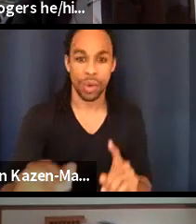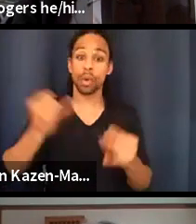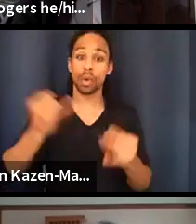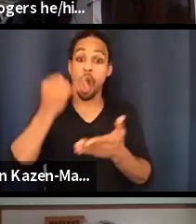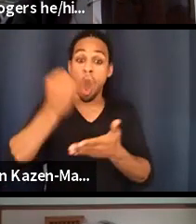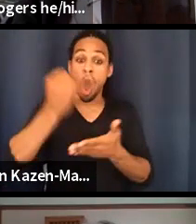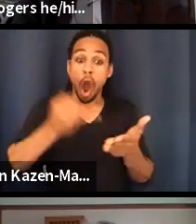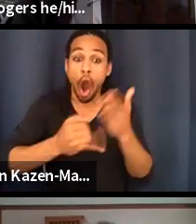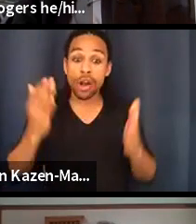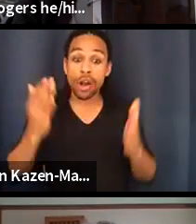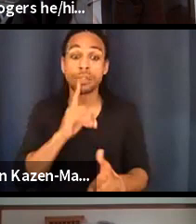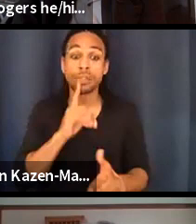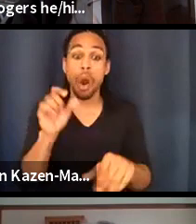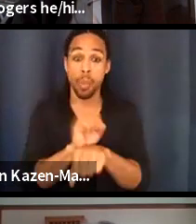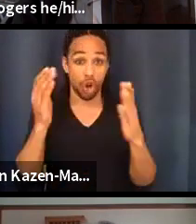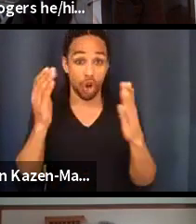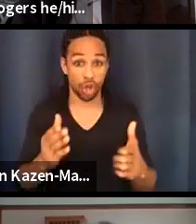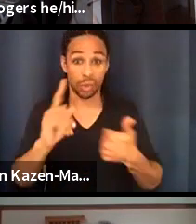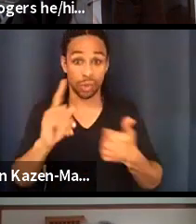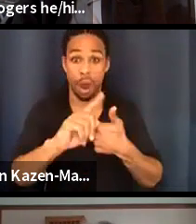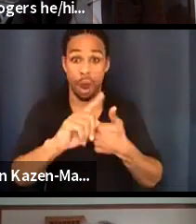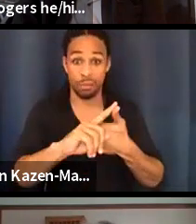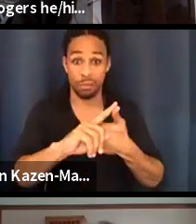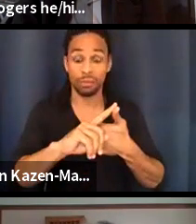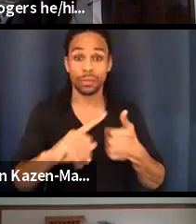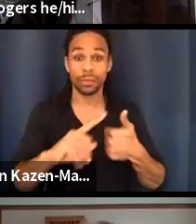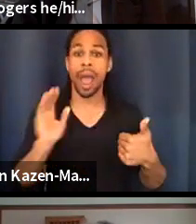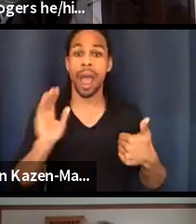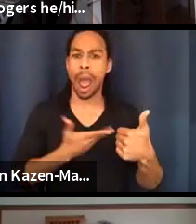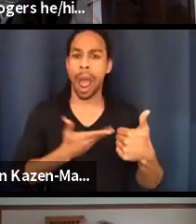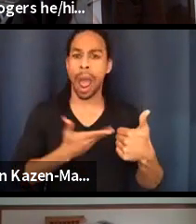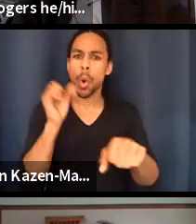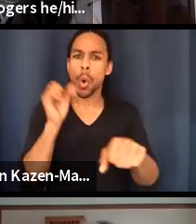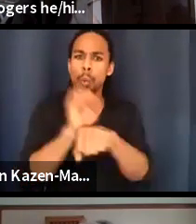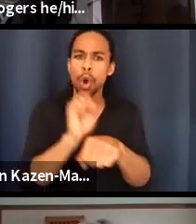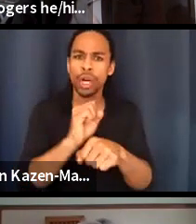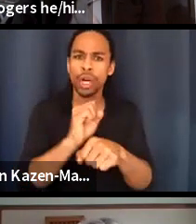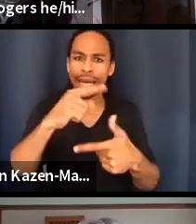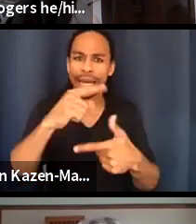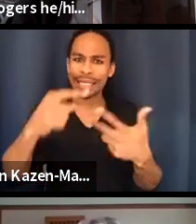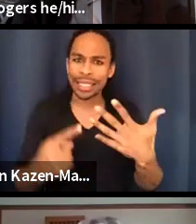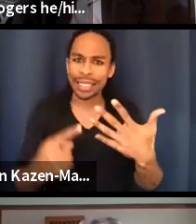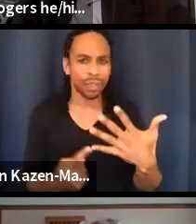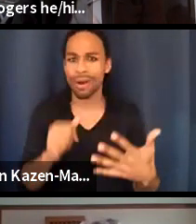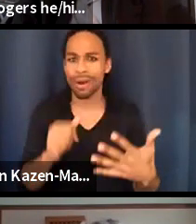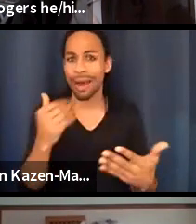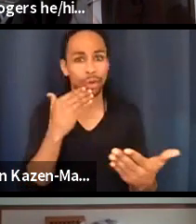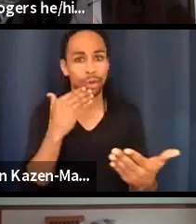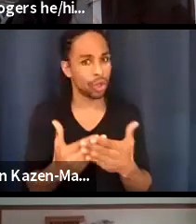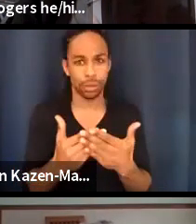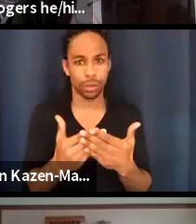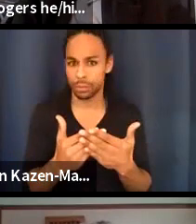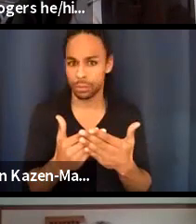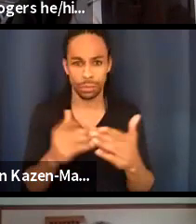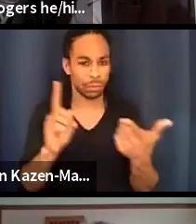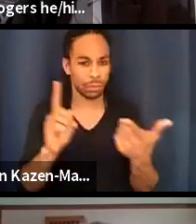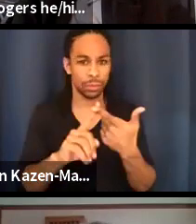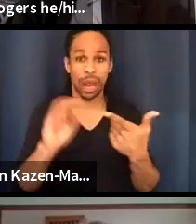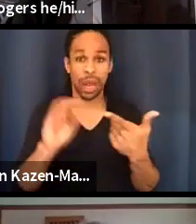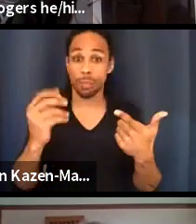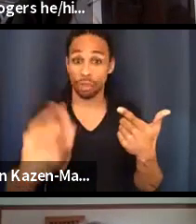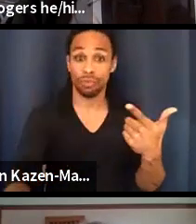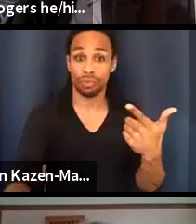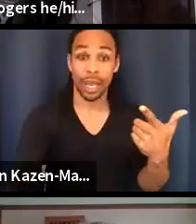Number two, our working conditions are not good. Number three, our theater